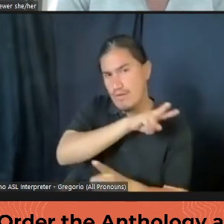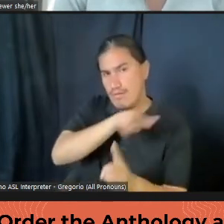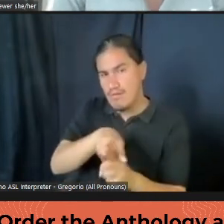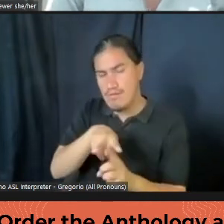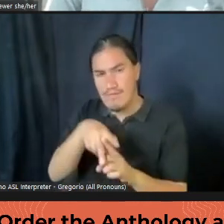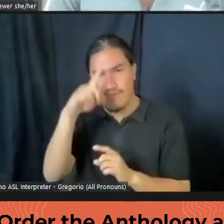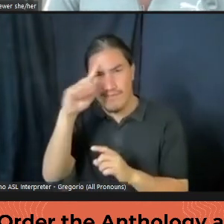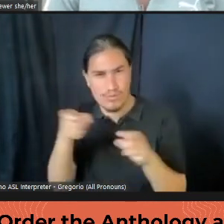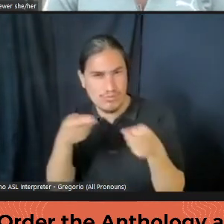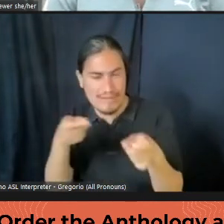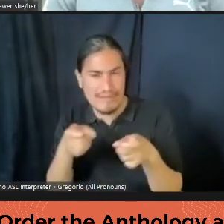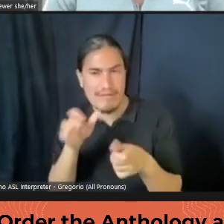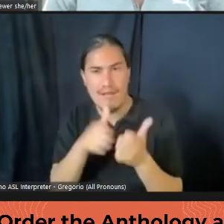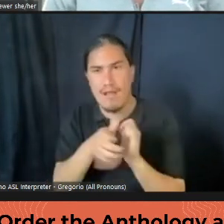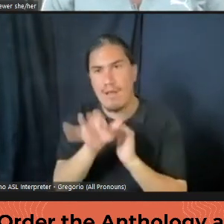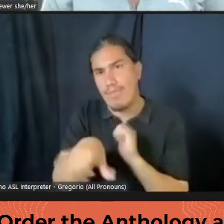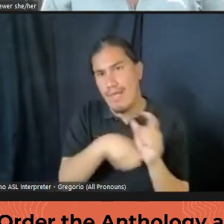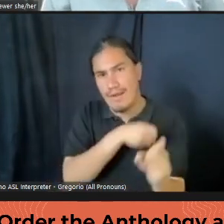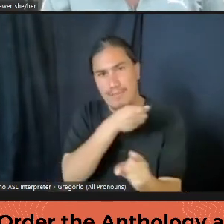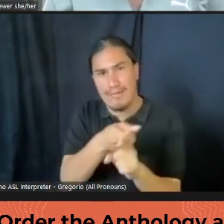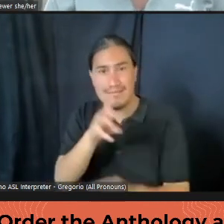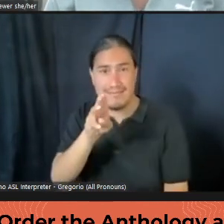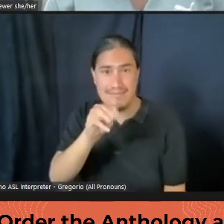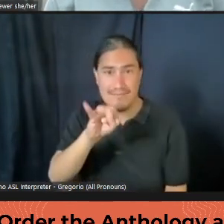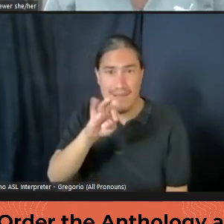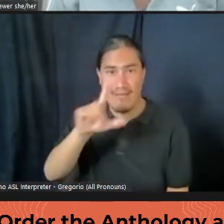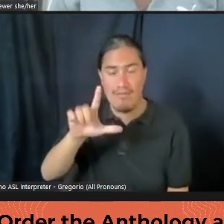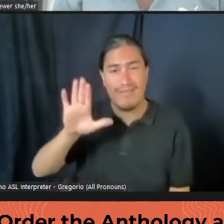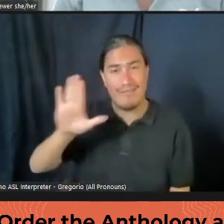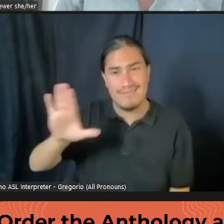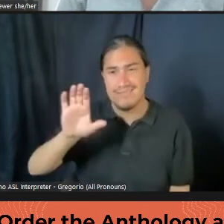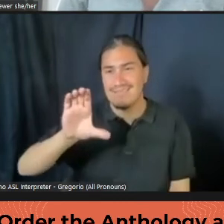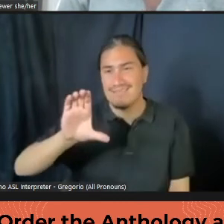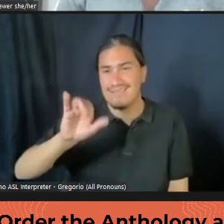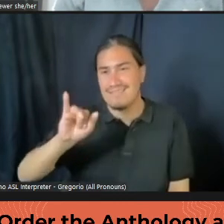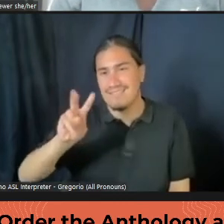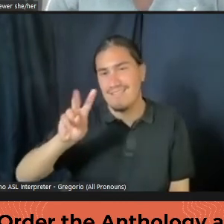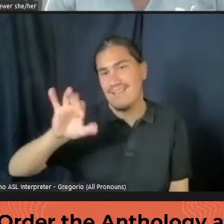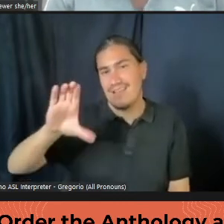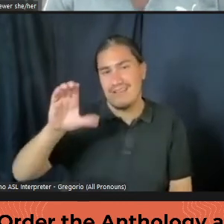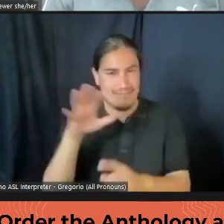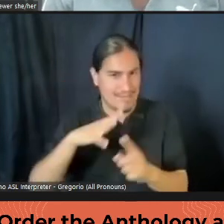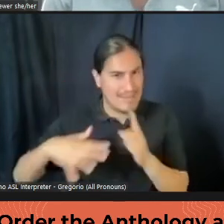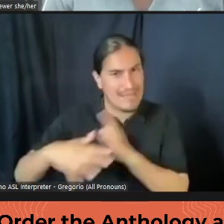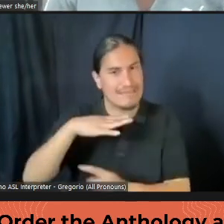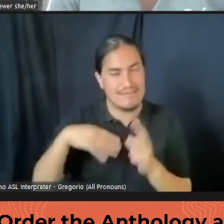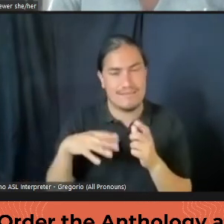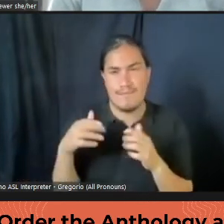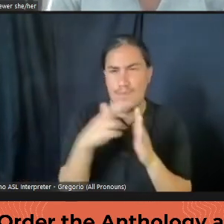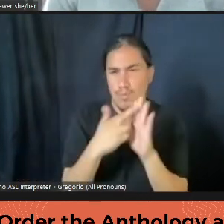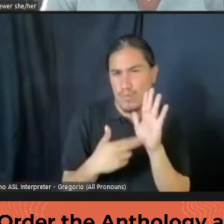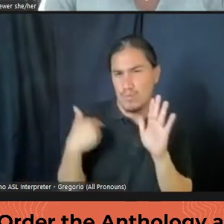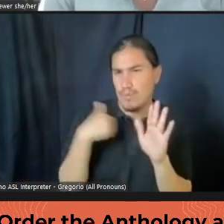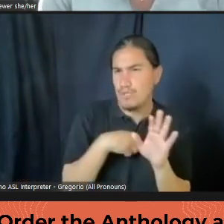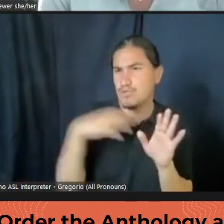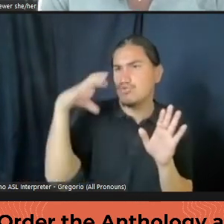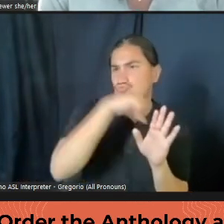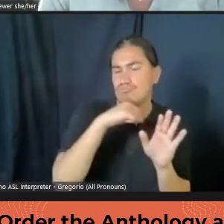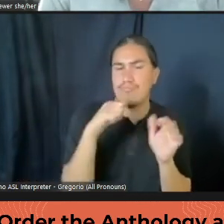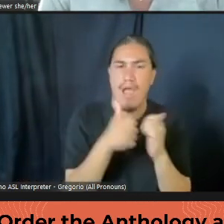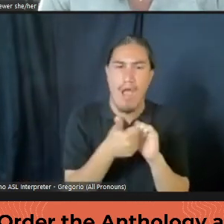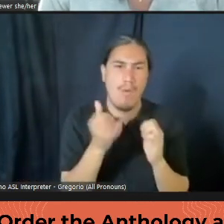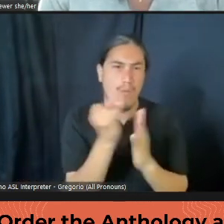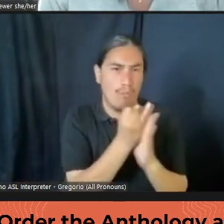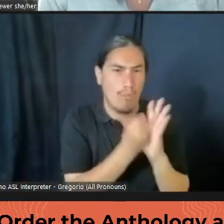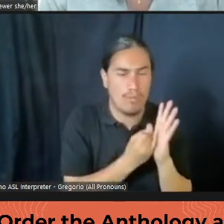to Michael's civic spaces. You know, what are the rules that we assume about how arts organizations or